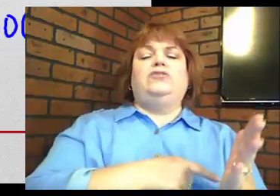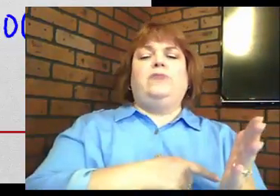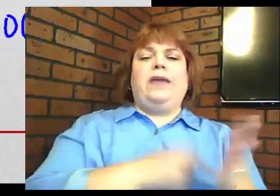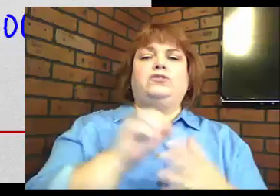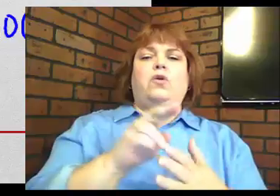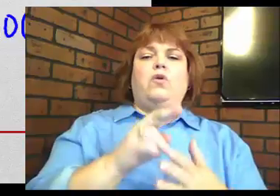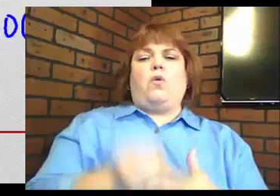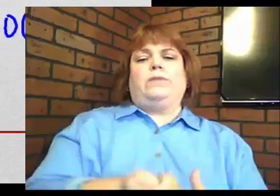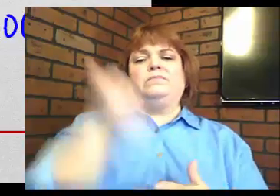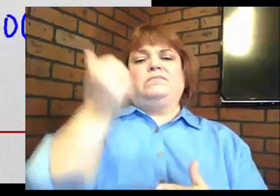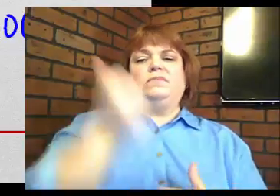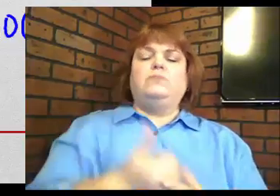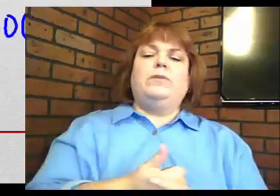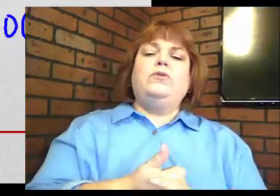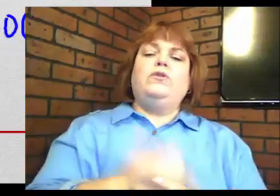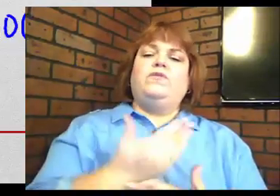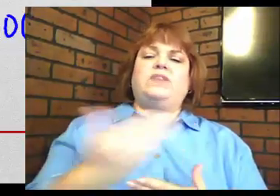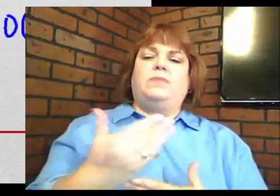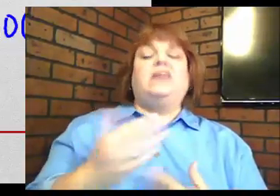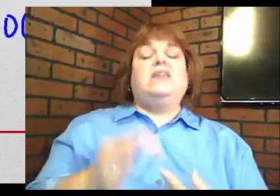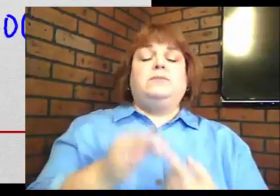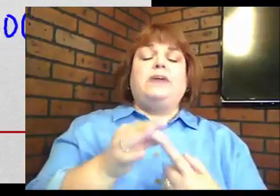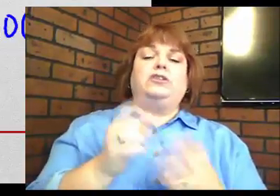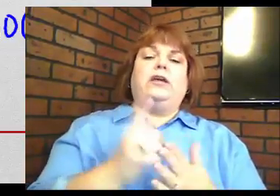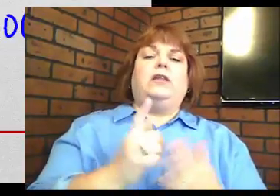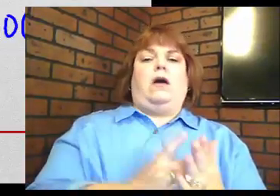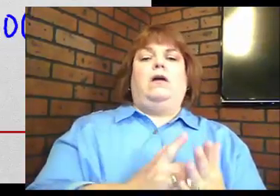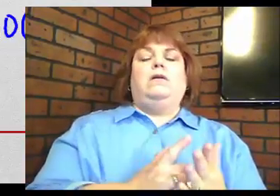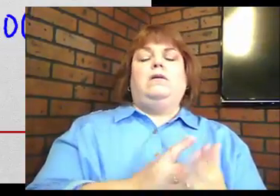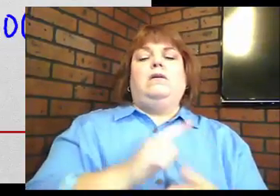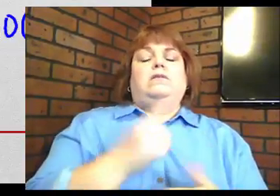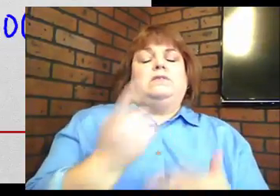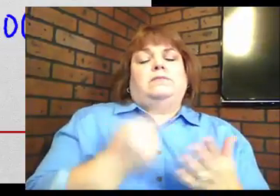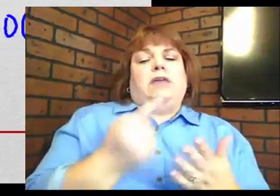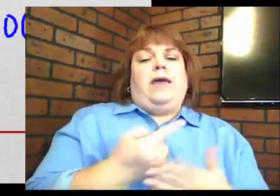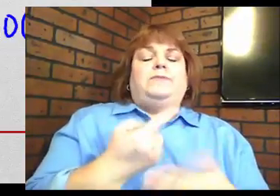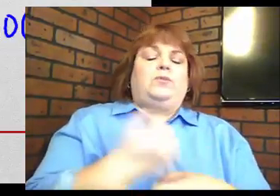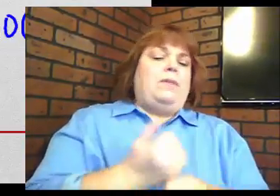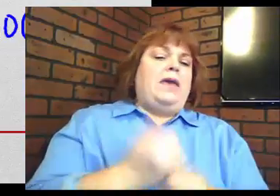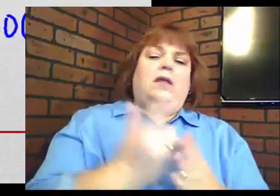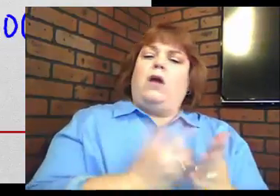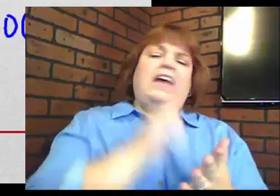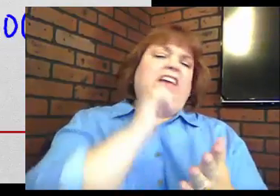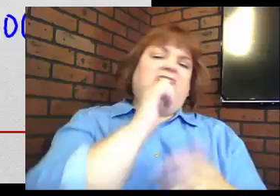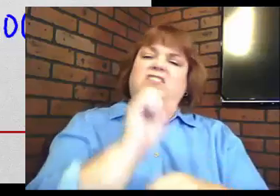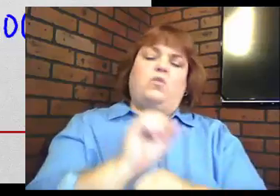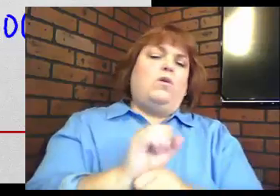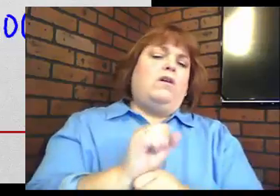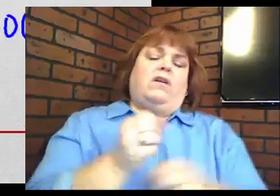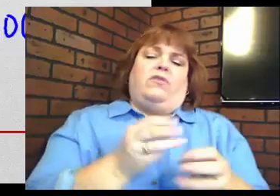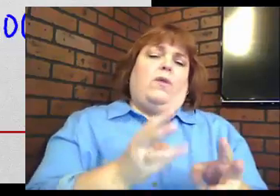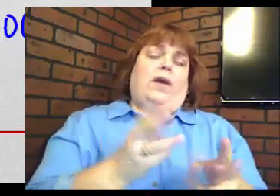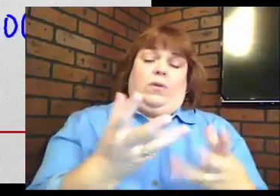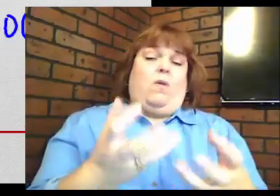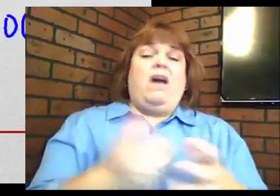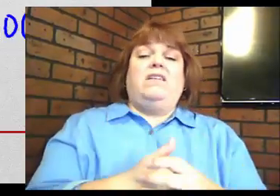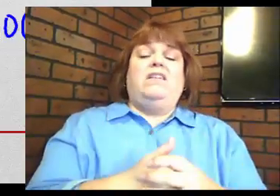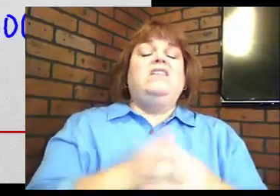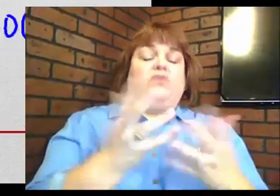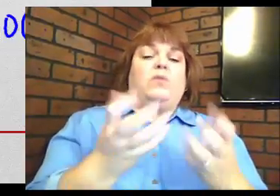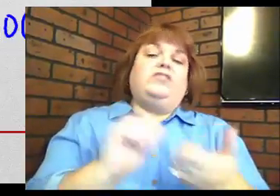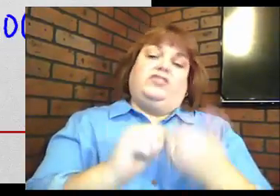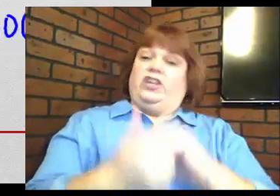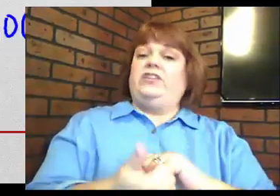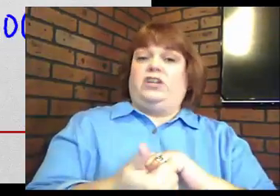the United States. We have a government set up as a democracy, which is different. A